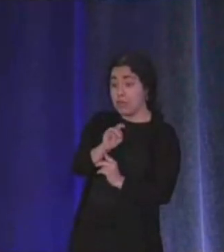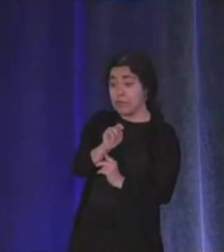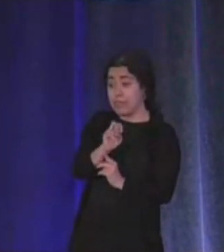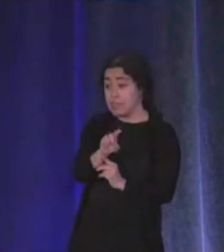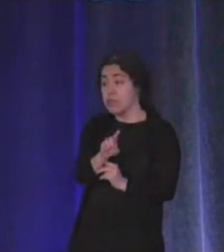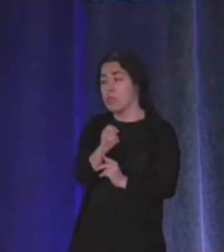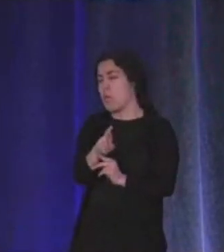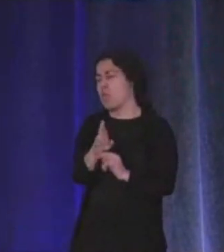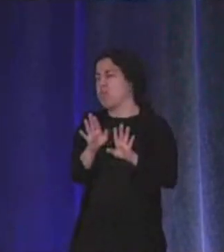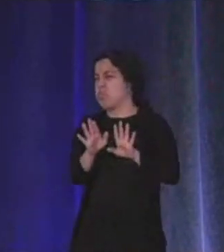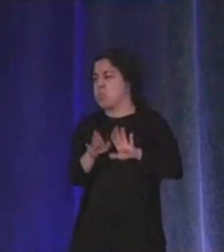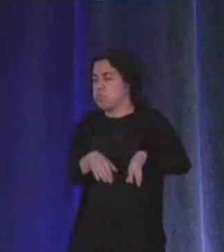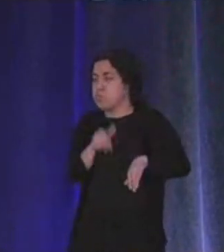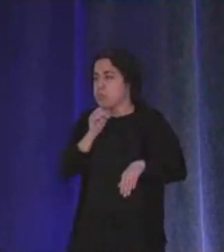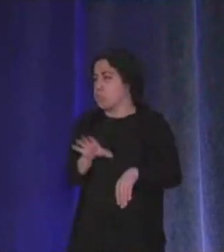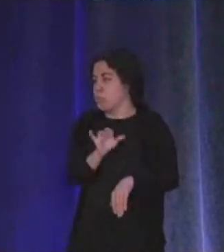frontend.